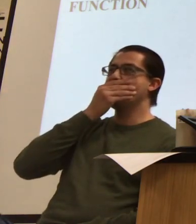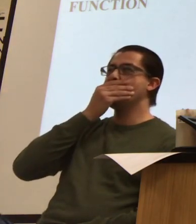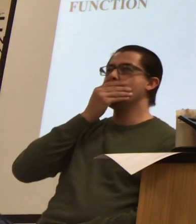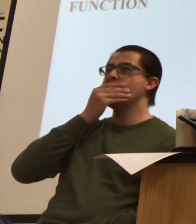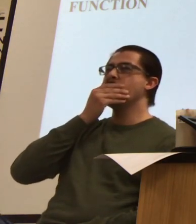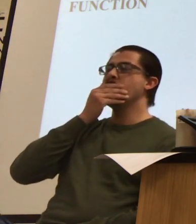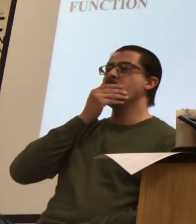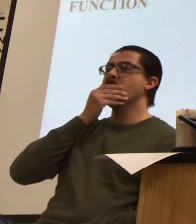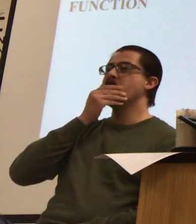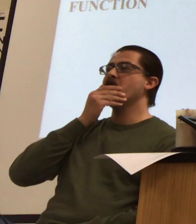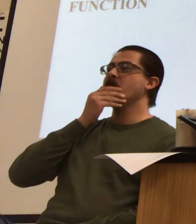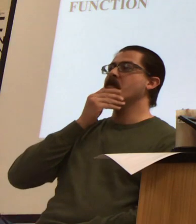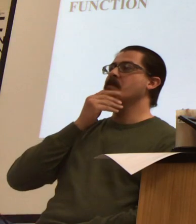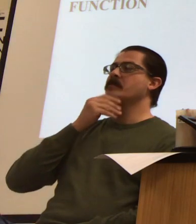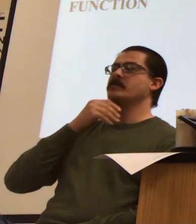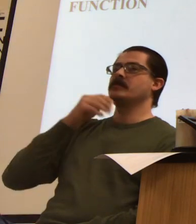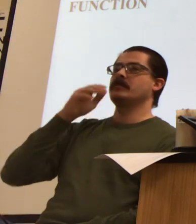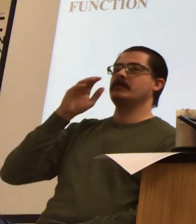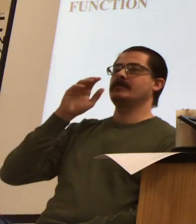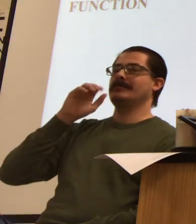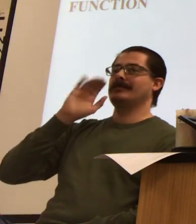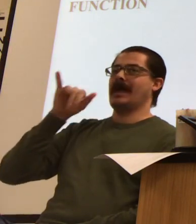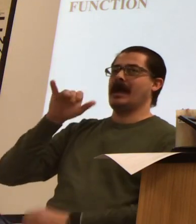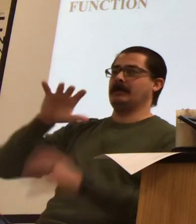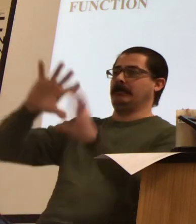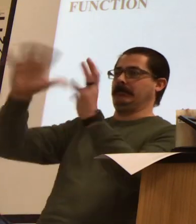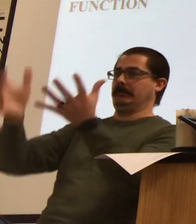That all serve some common function.